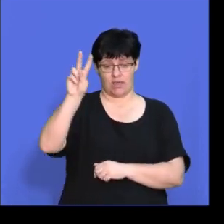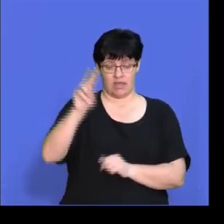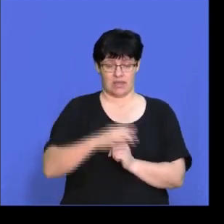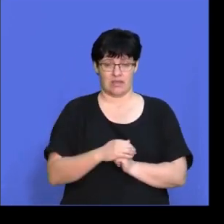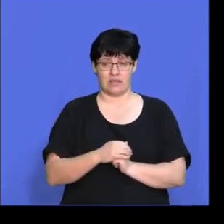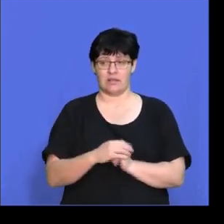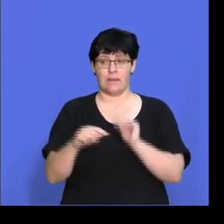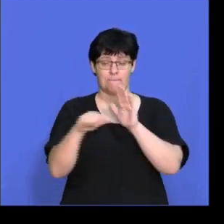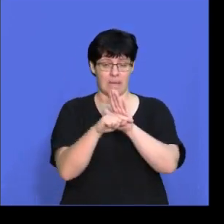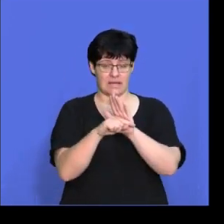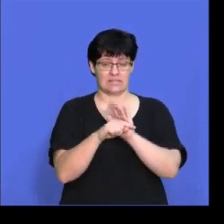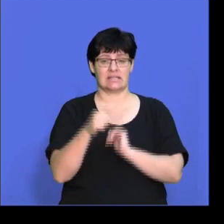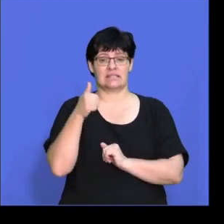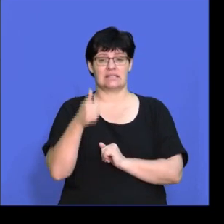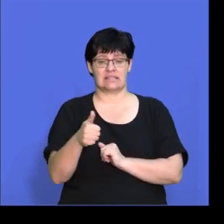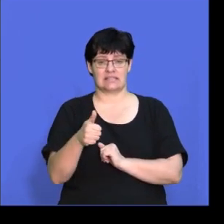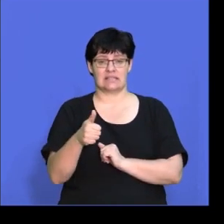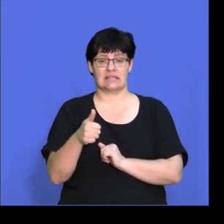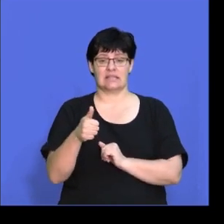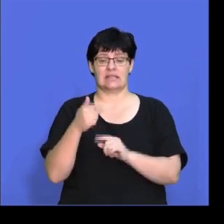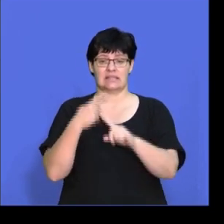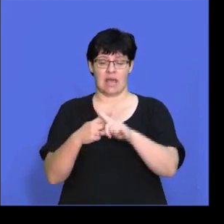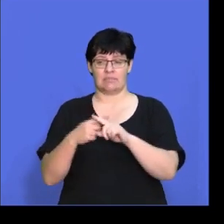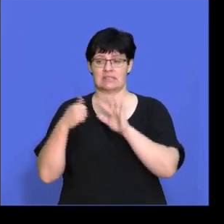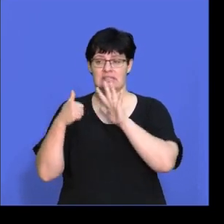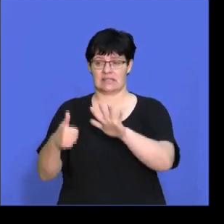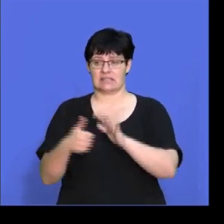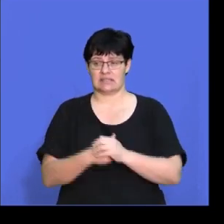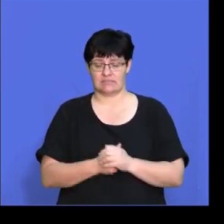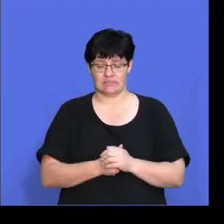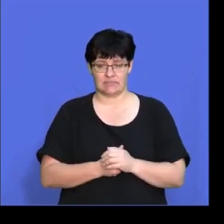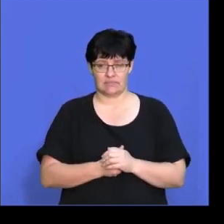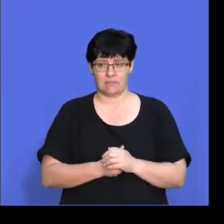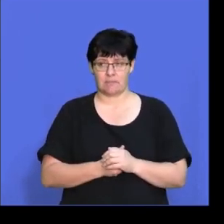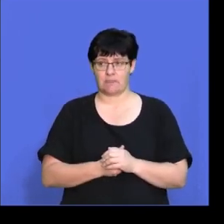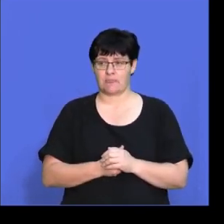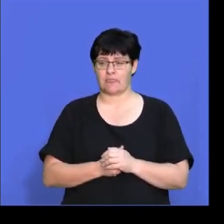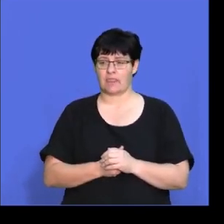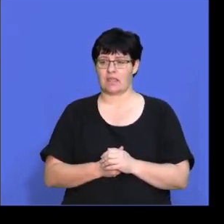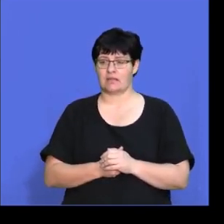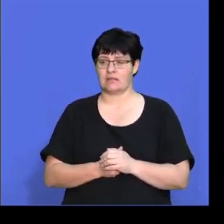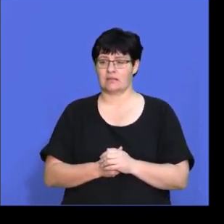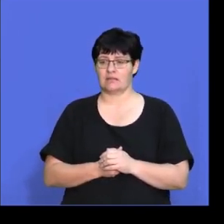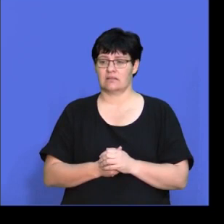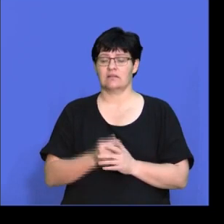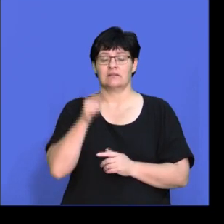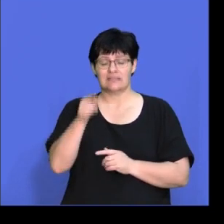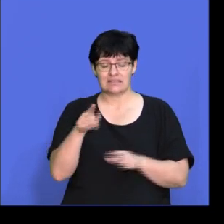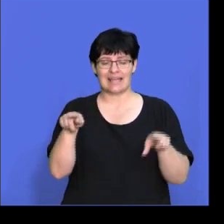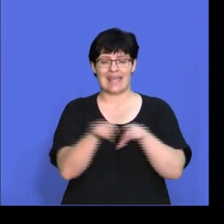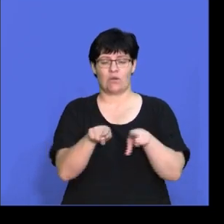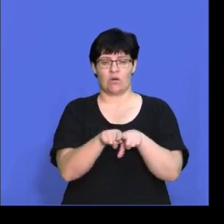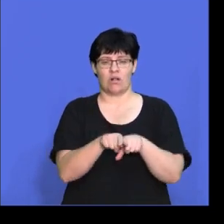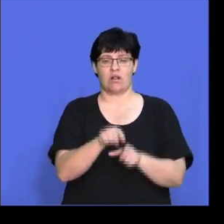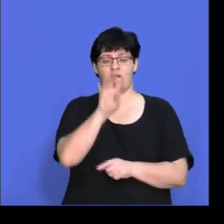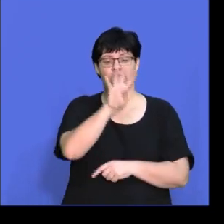6 squared minus 6 times 6. Okay, let's come over here. So